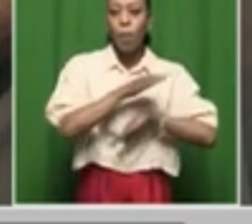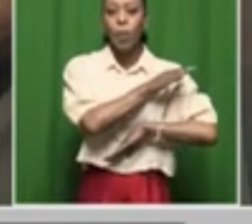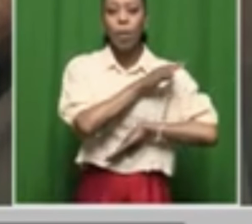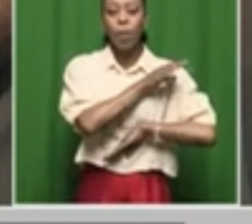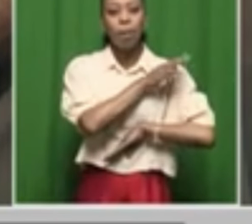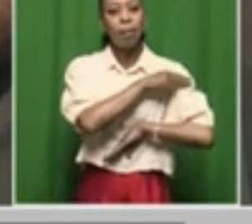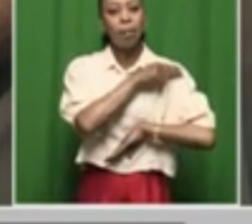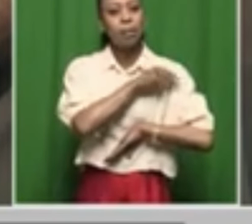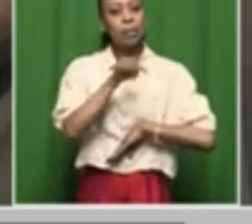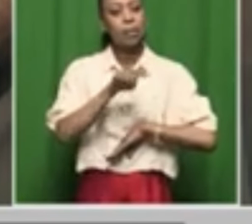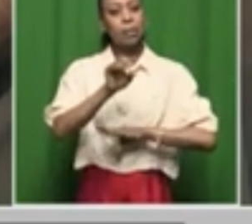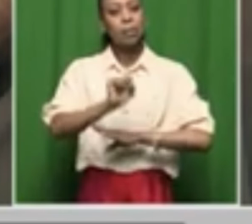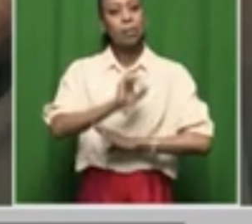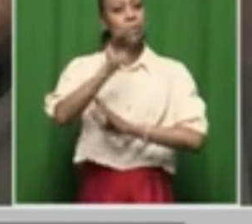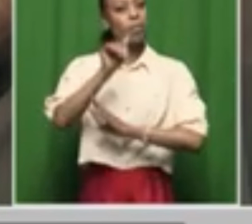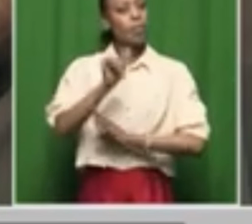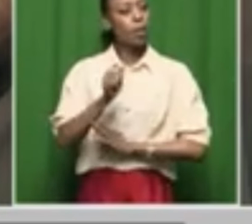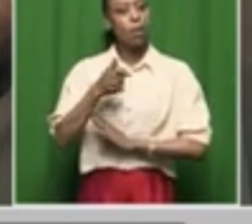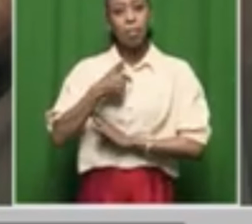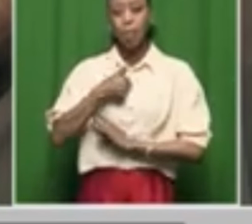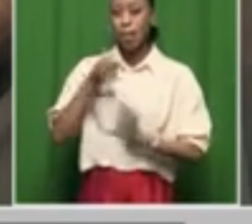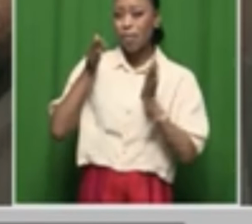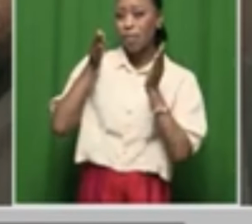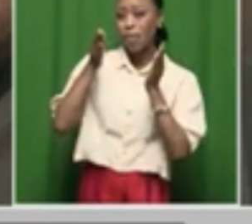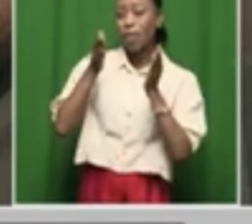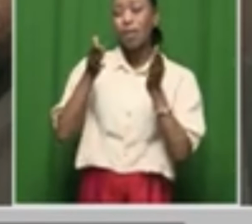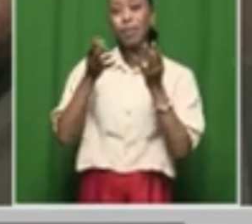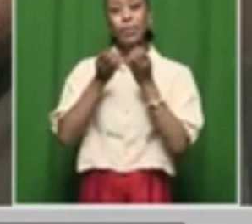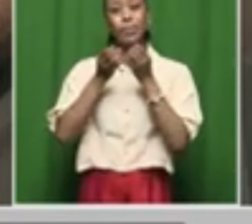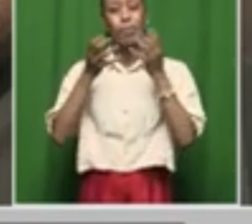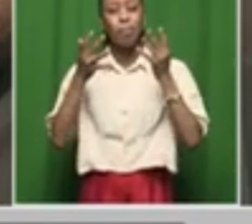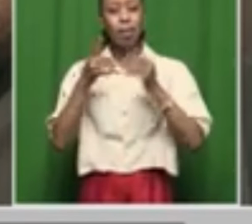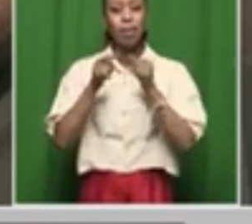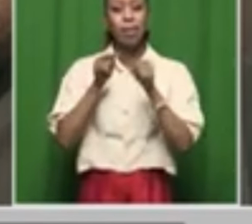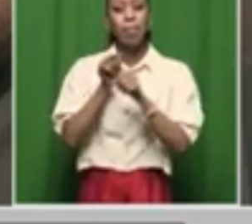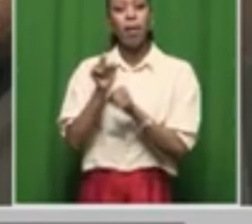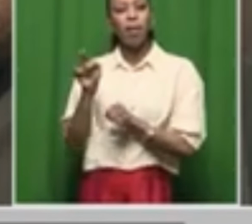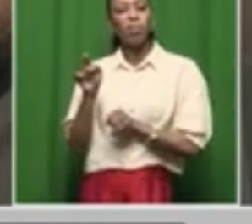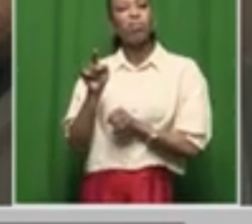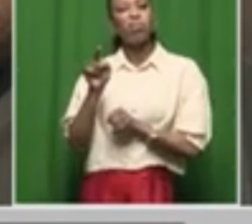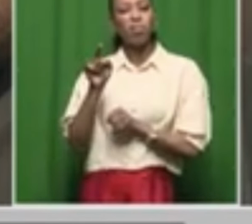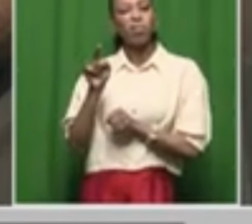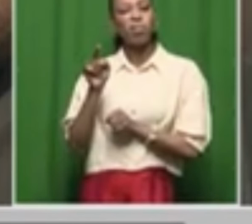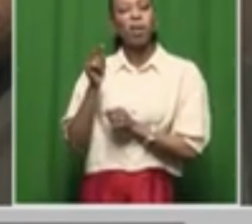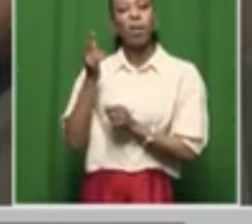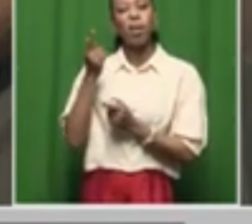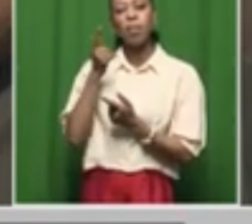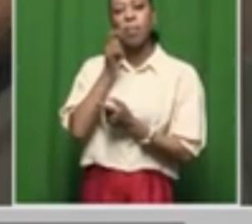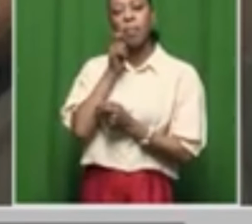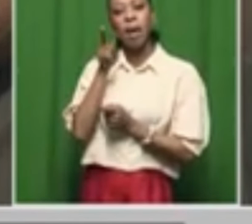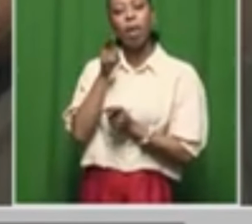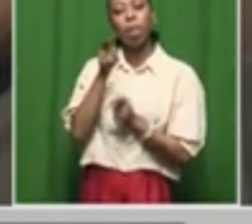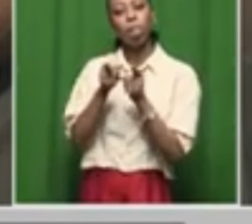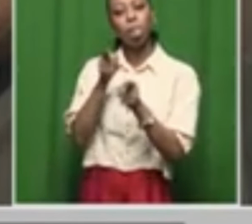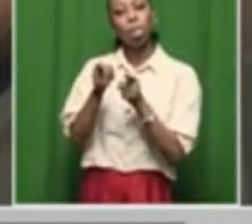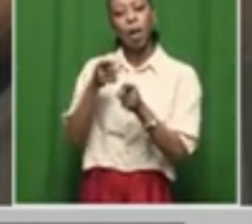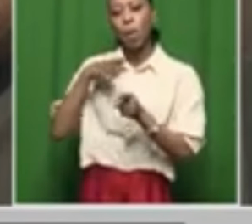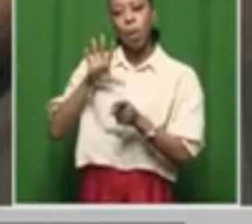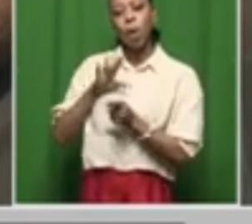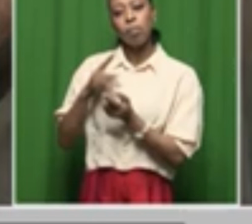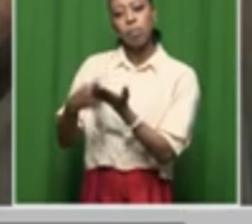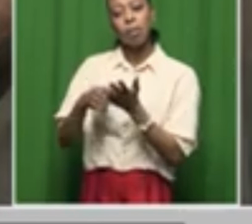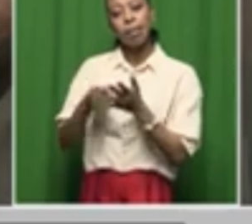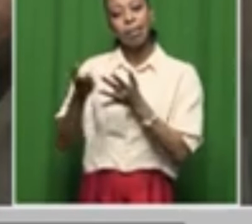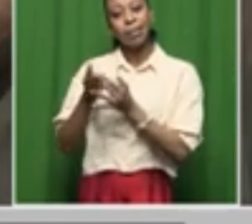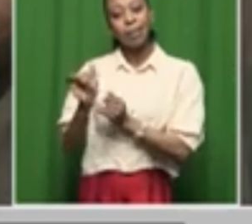in South Africa. I don't necessarily want to focus on Mr. London's allegations. I really don't want to talk about his case,